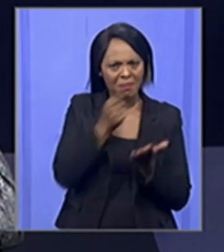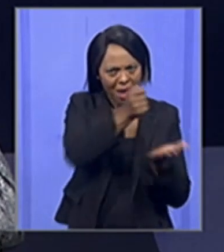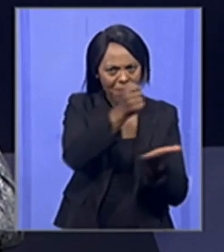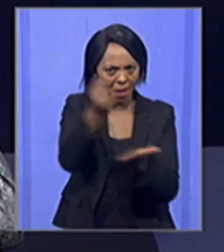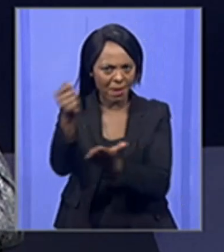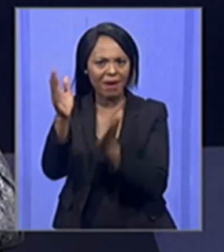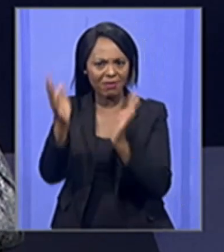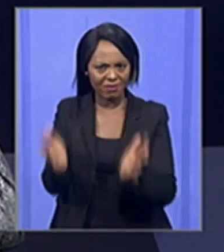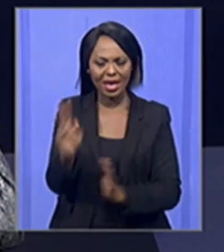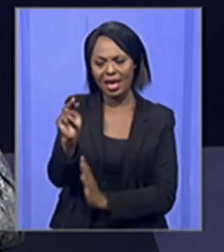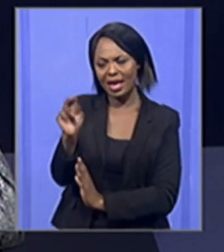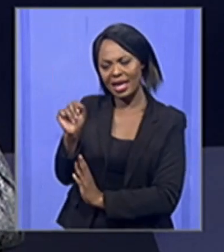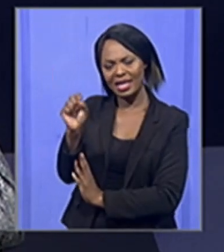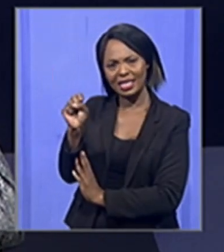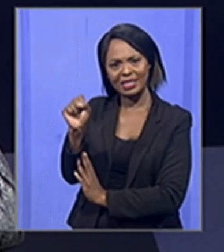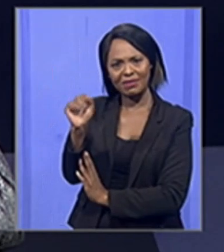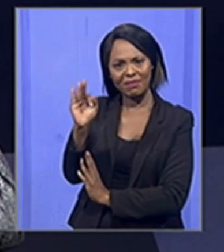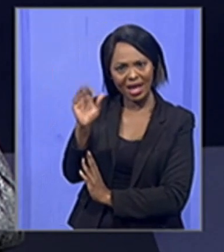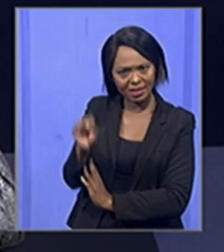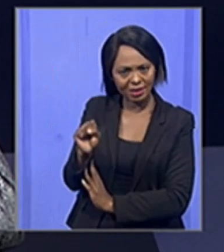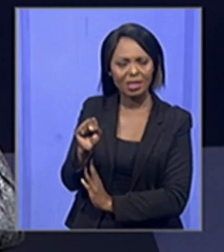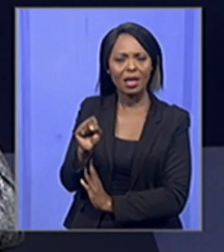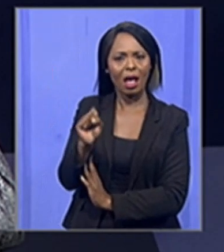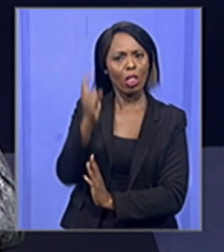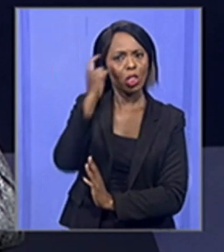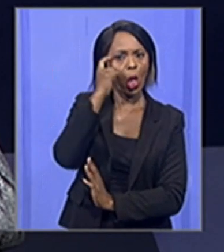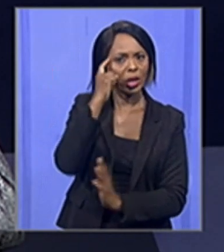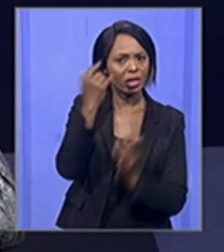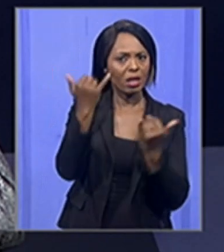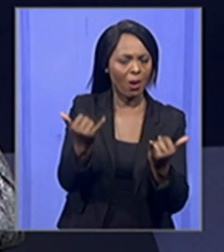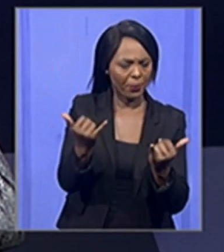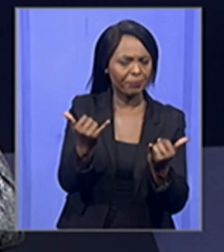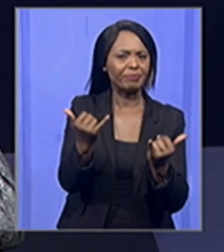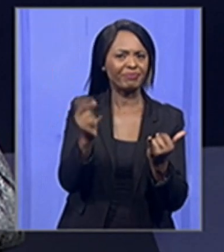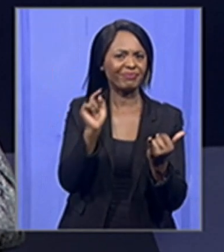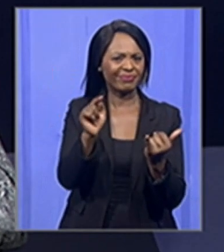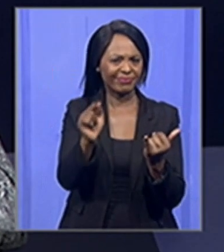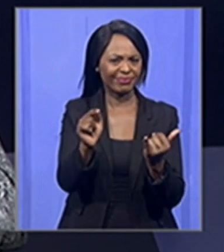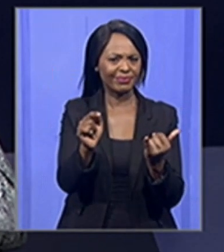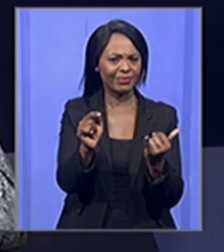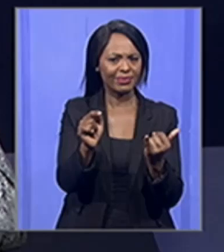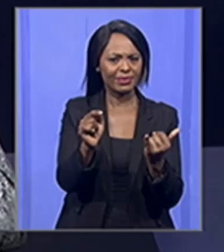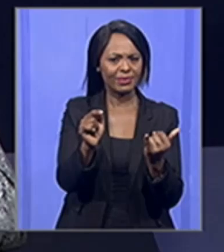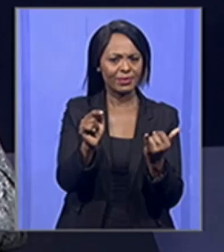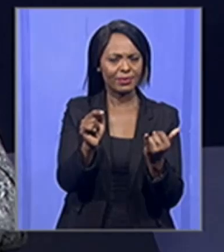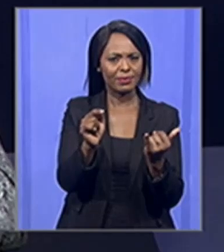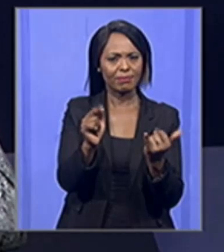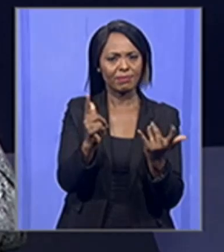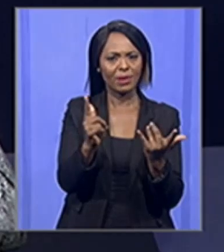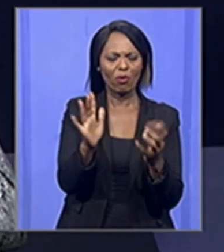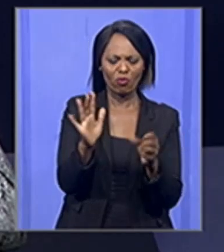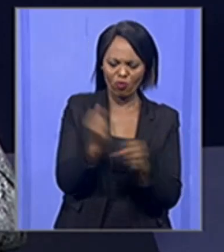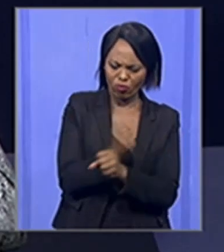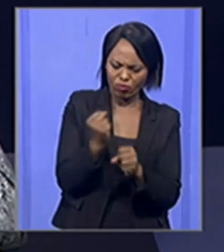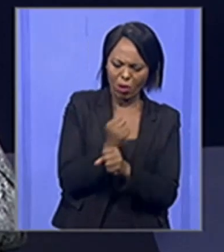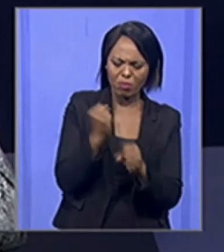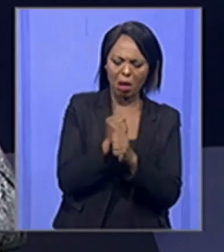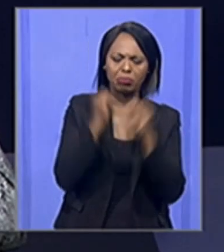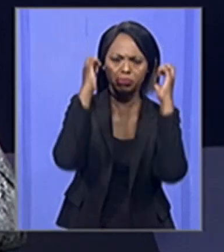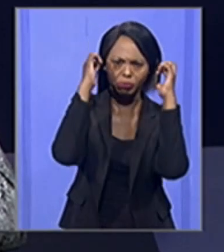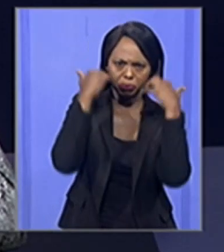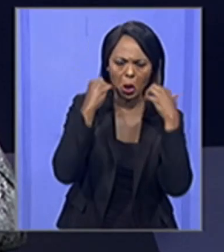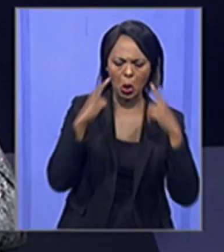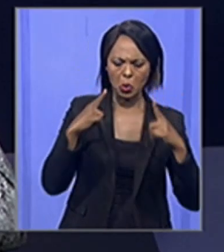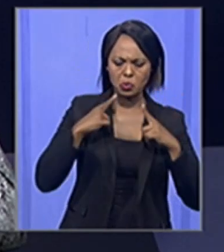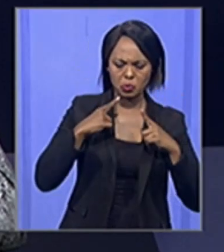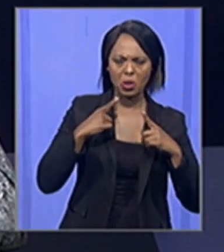le NSFAS re naganne gore re dile go tlala matsogo gore re kgone go ka